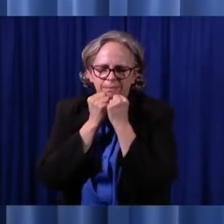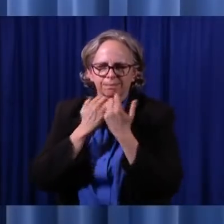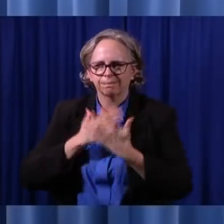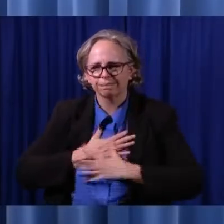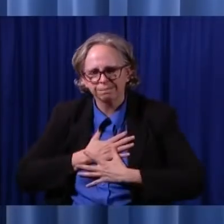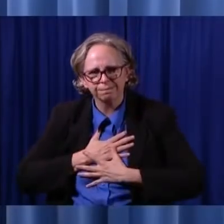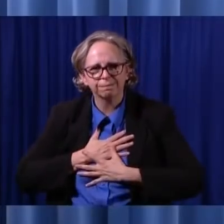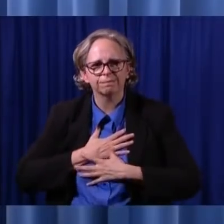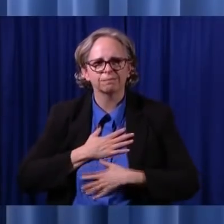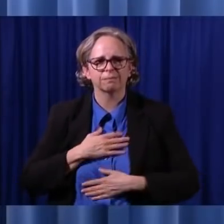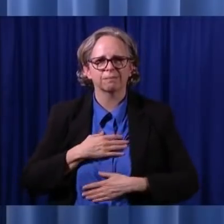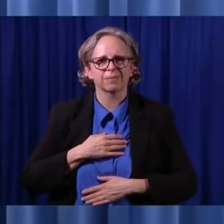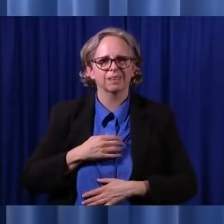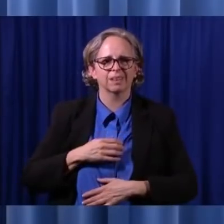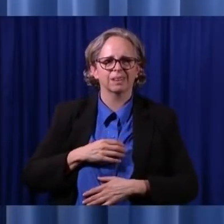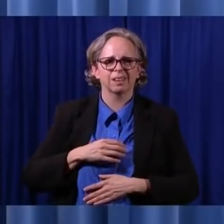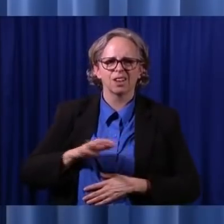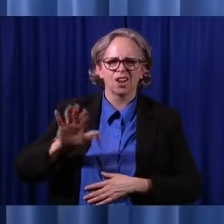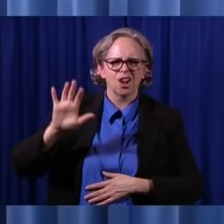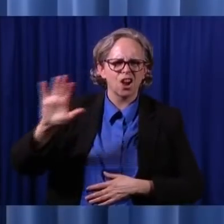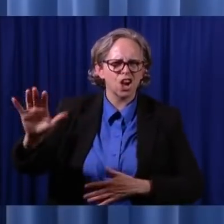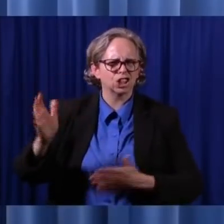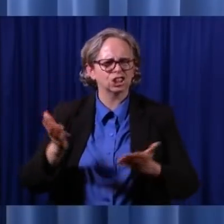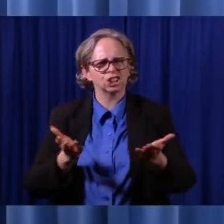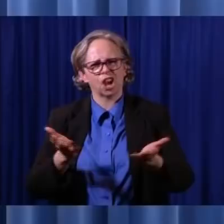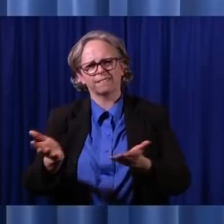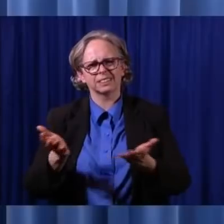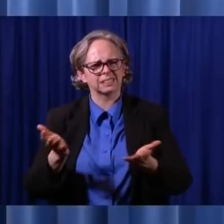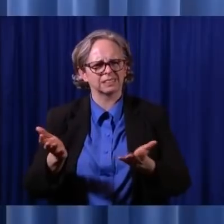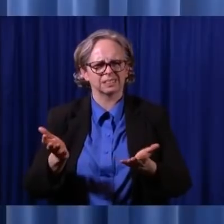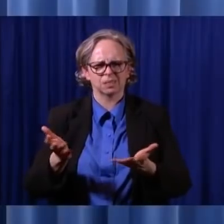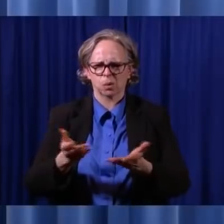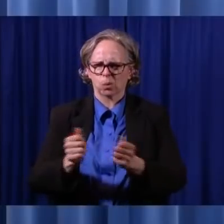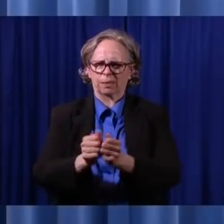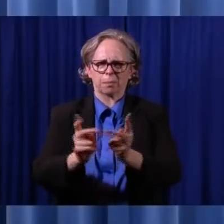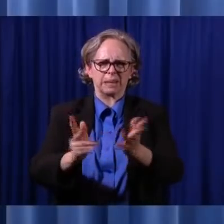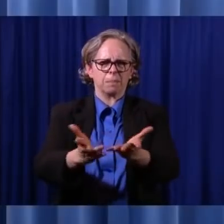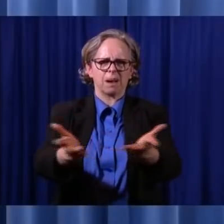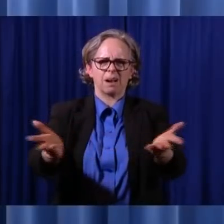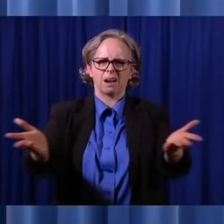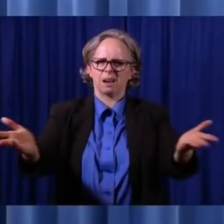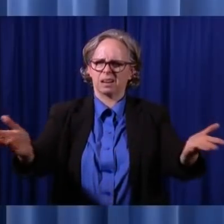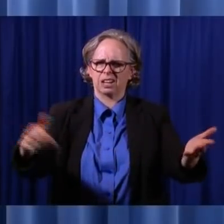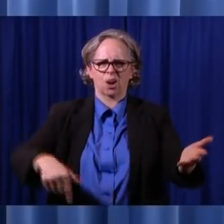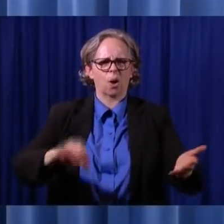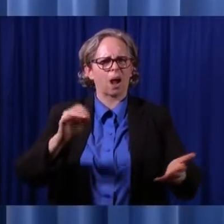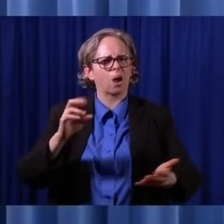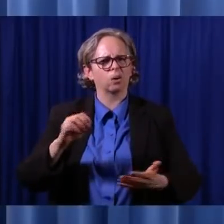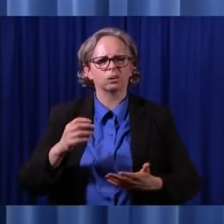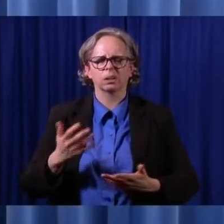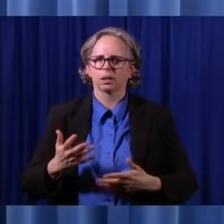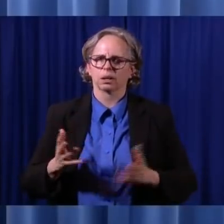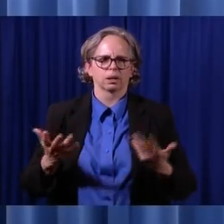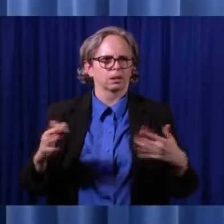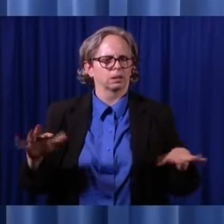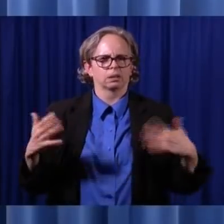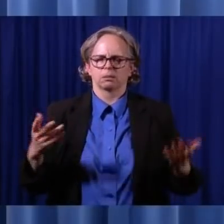Her tireless service to the people of Ohio has clearly made a huge, huge difference. No